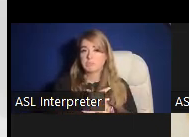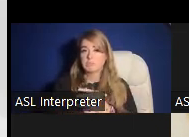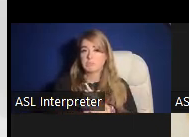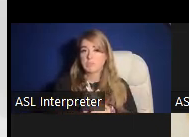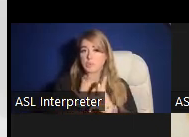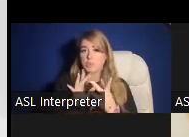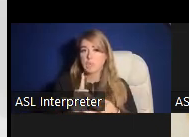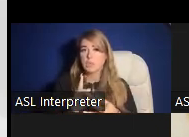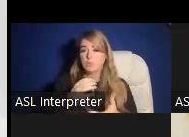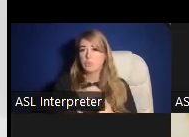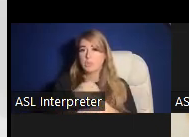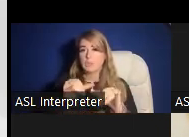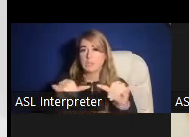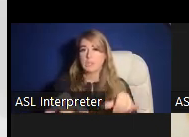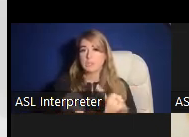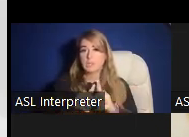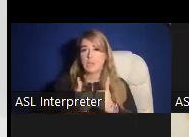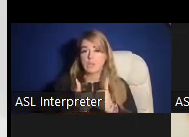regarding the grievance system and how